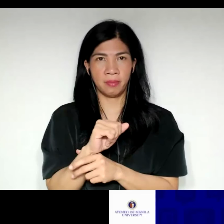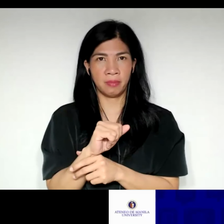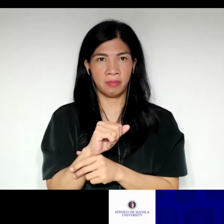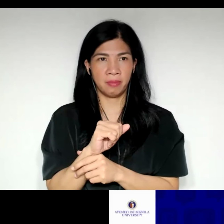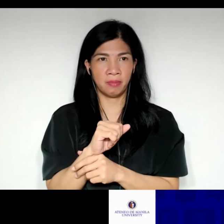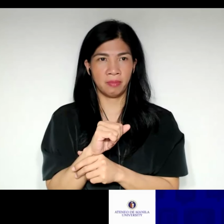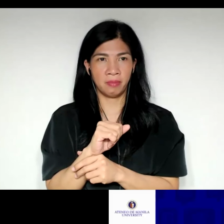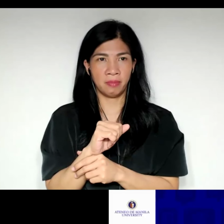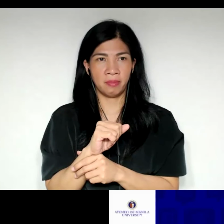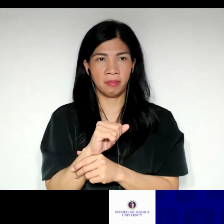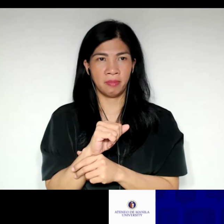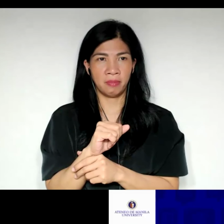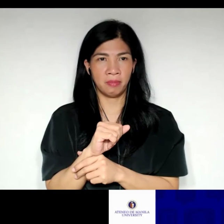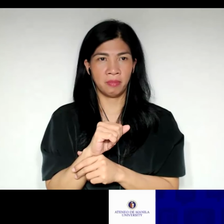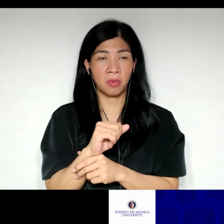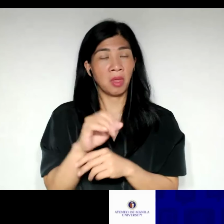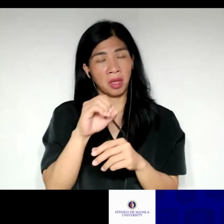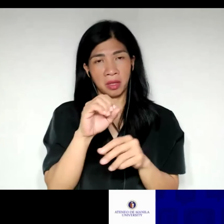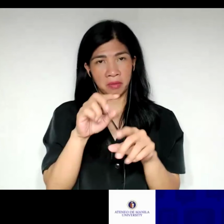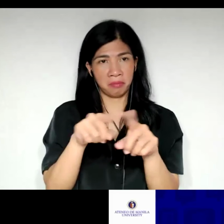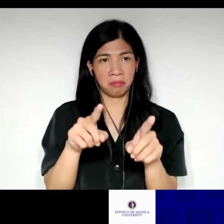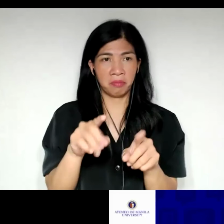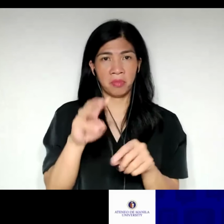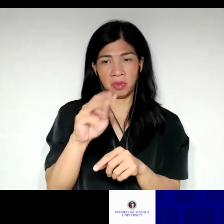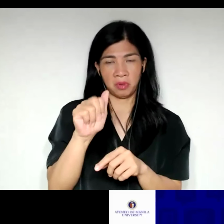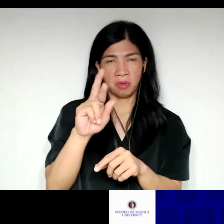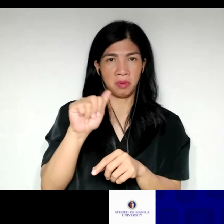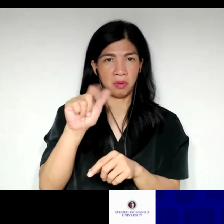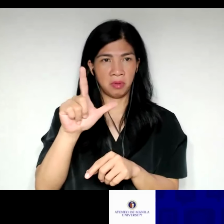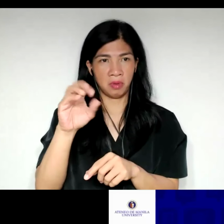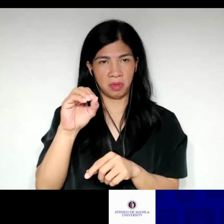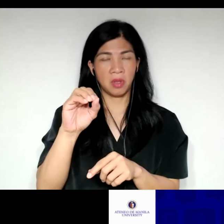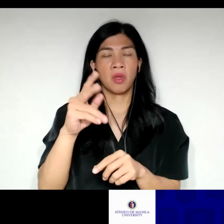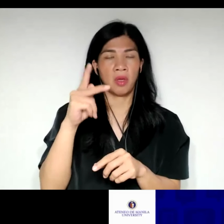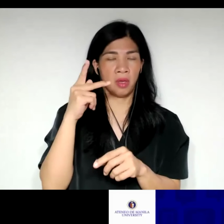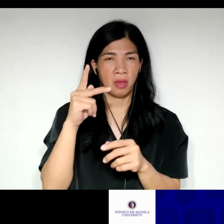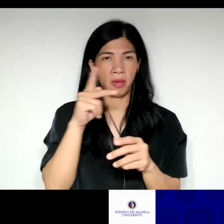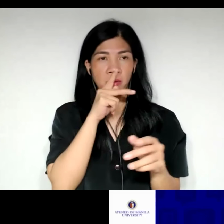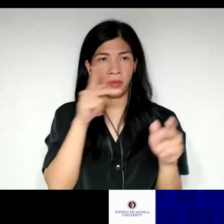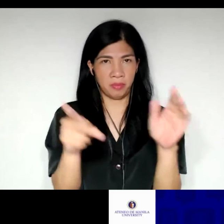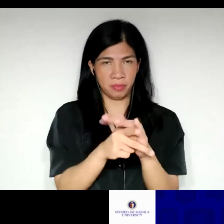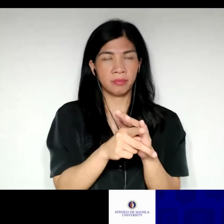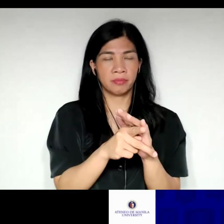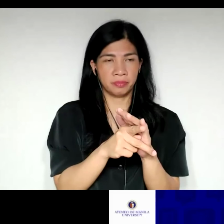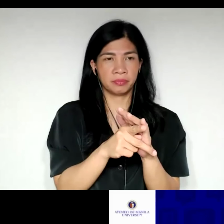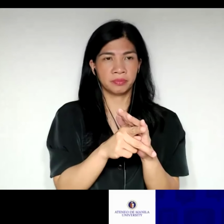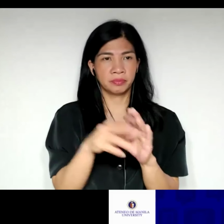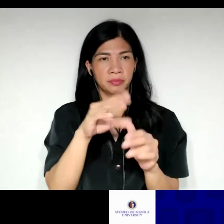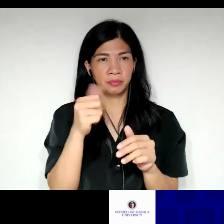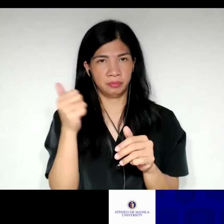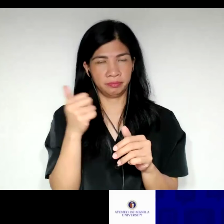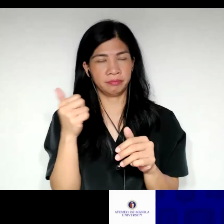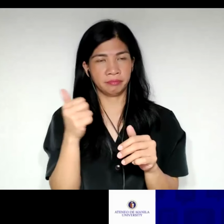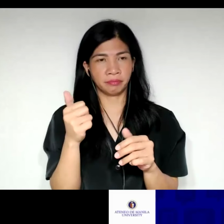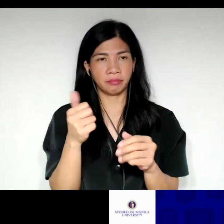If your DUs have already been privatized, like for example, Meralco and some other privatized distribution utilities, some